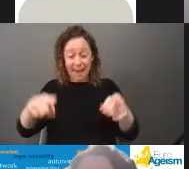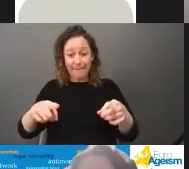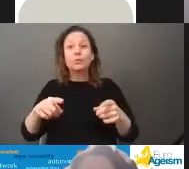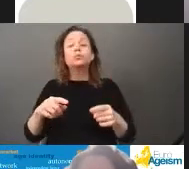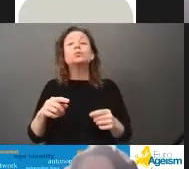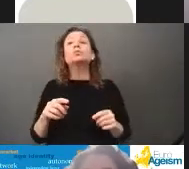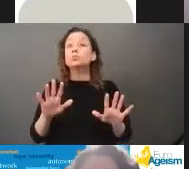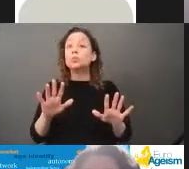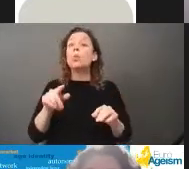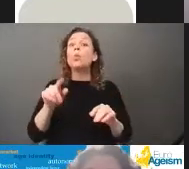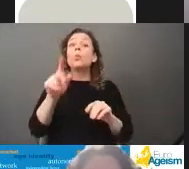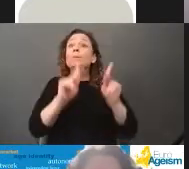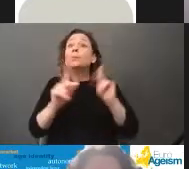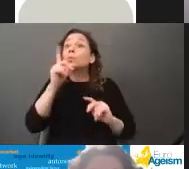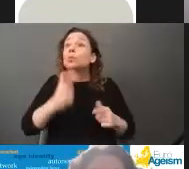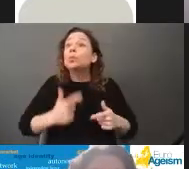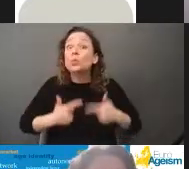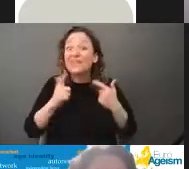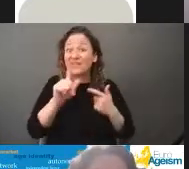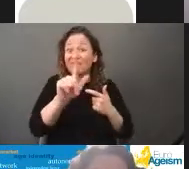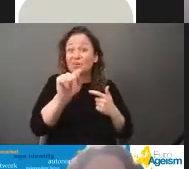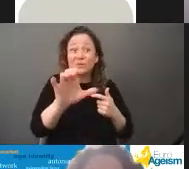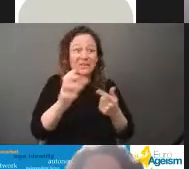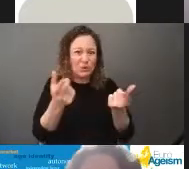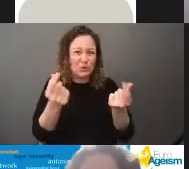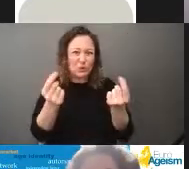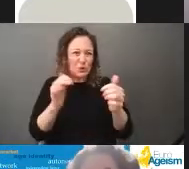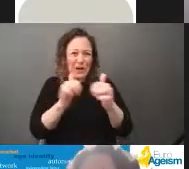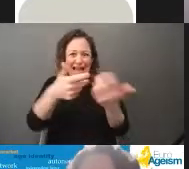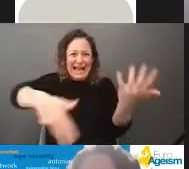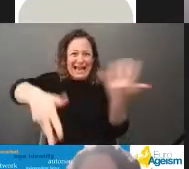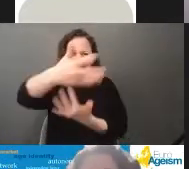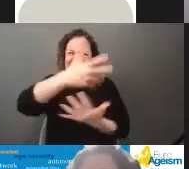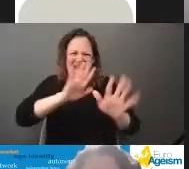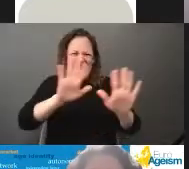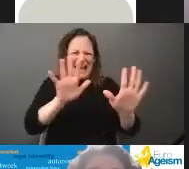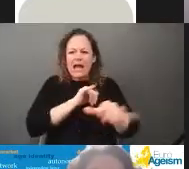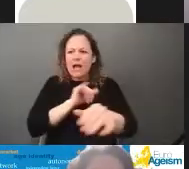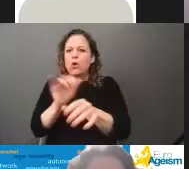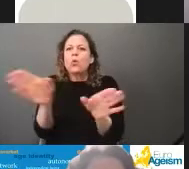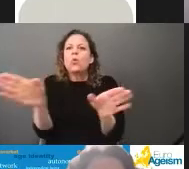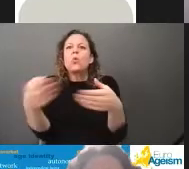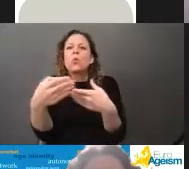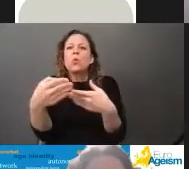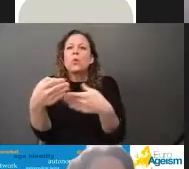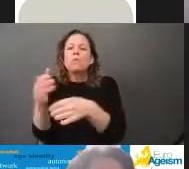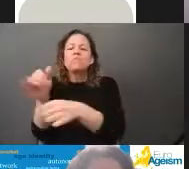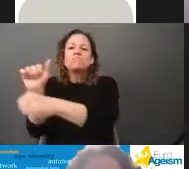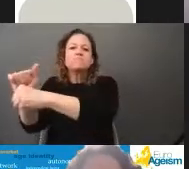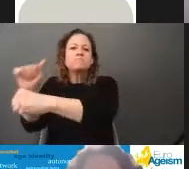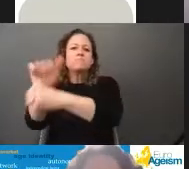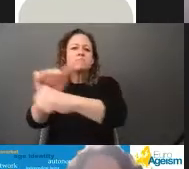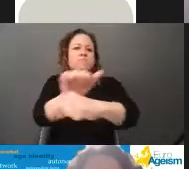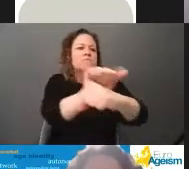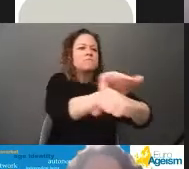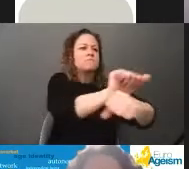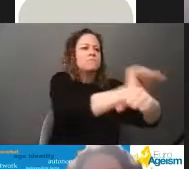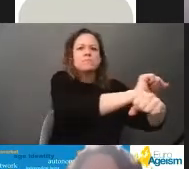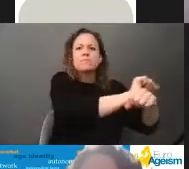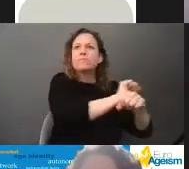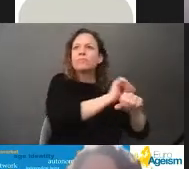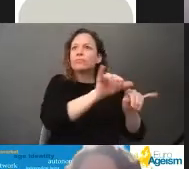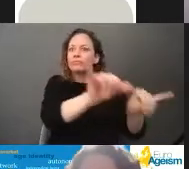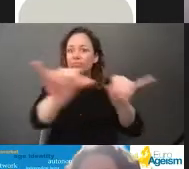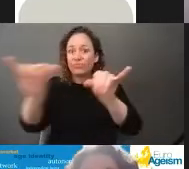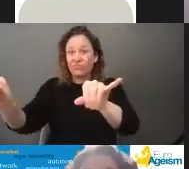long-term care settings being locked in their rooms or residential units for months in a variety of countries